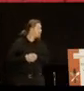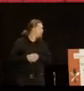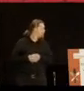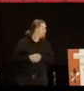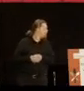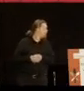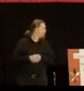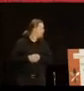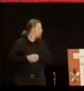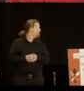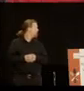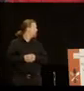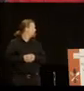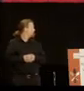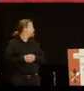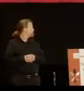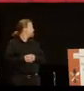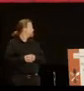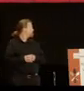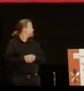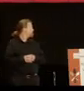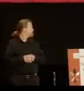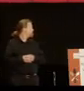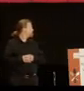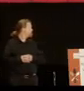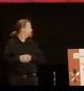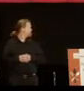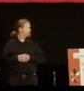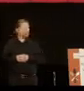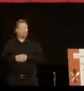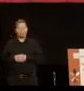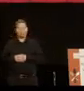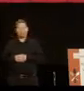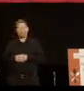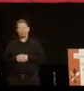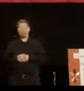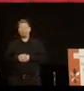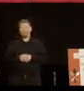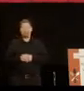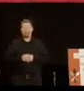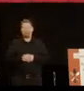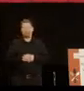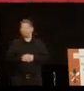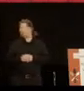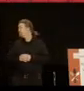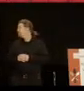Oh, it's got a rubber band around it, that's why. Alabama boy. And he like whipped it out.